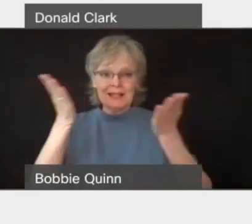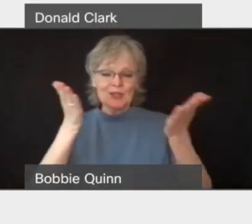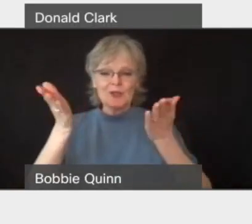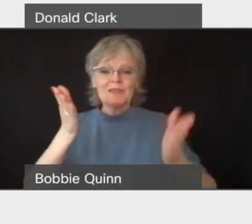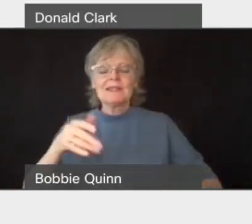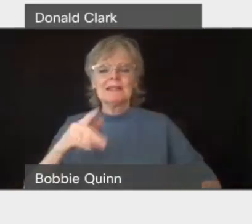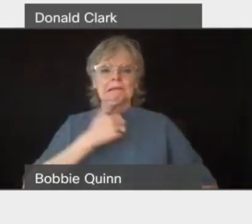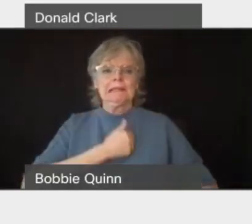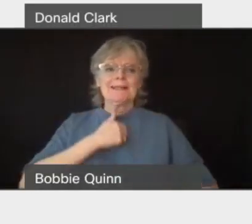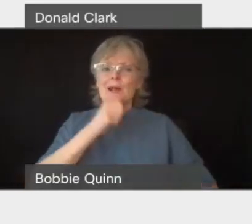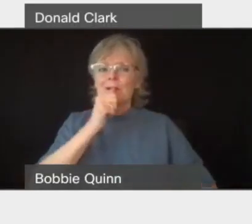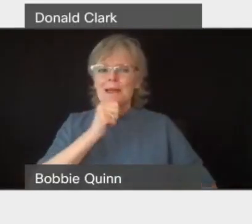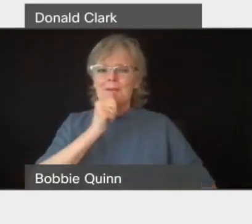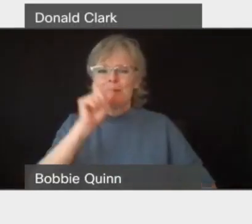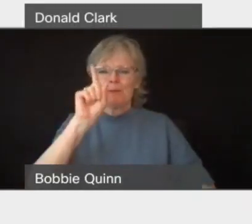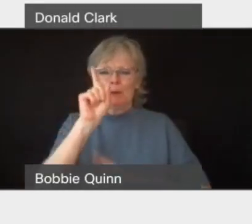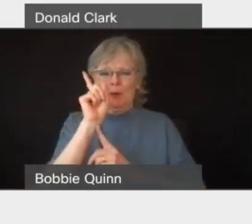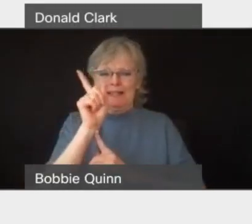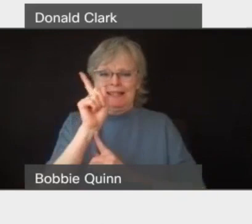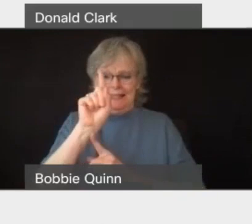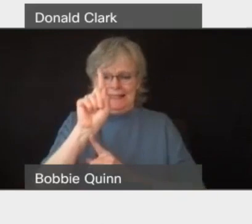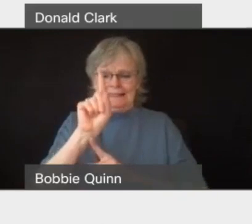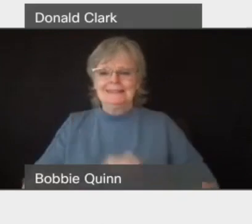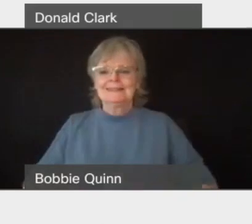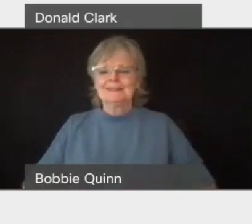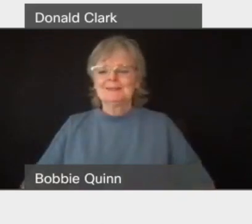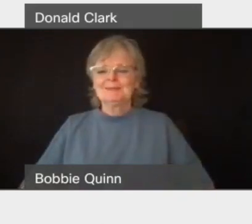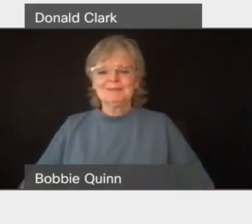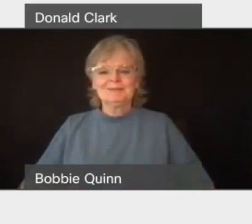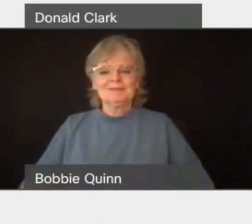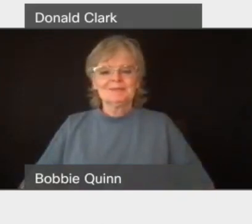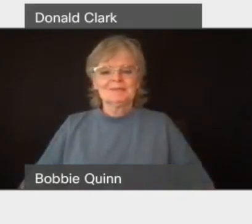Sorry, bear with me for just 1 second here.